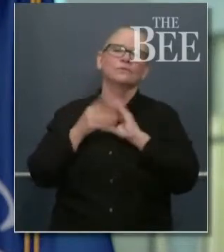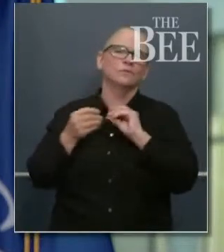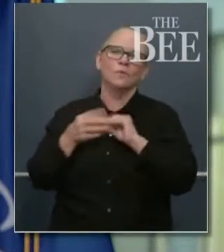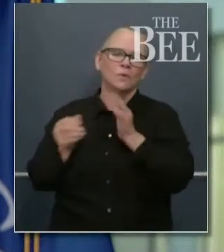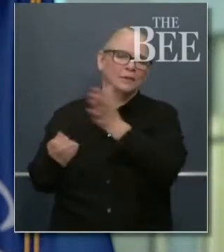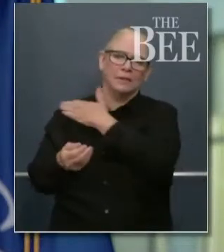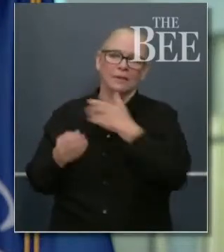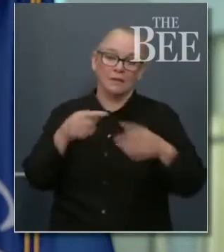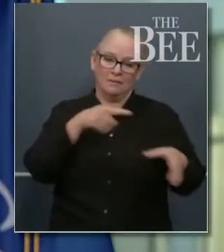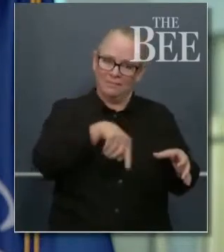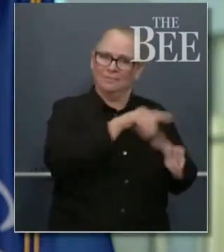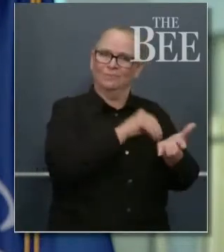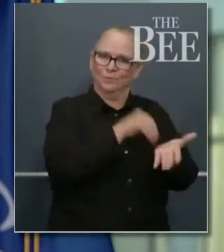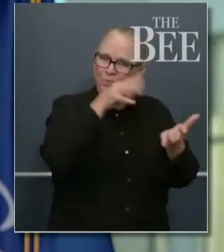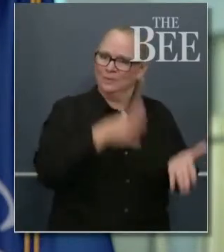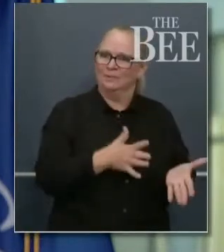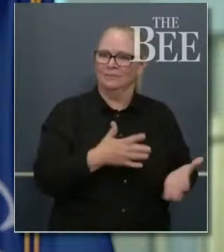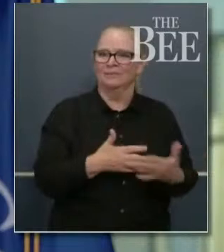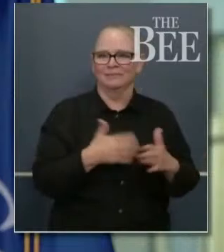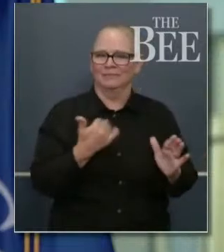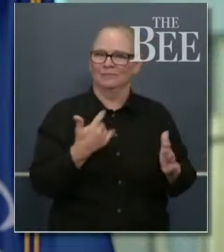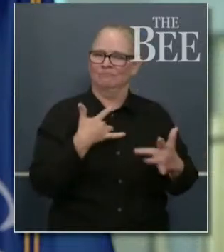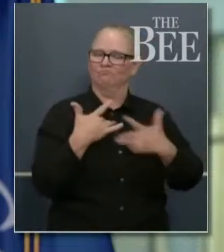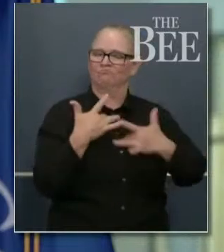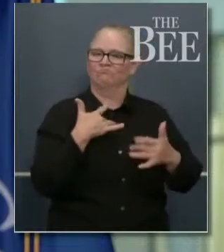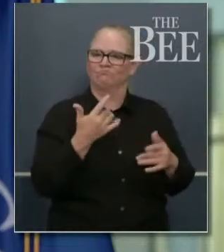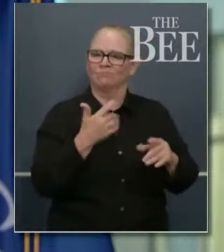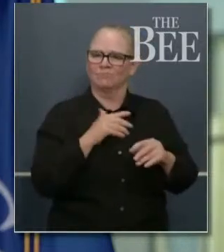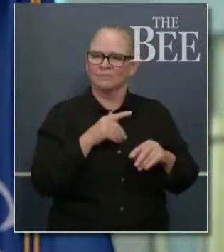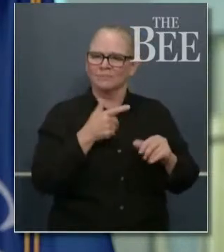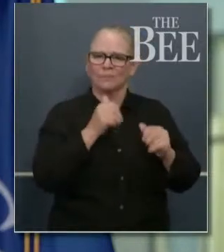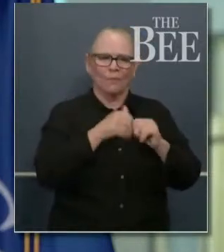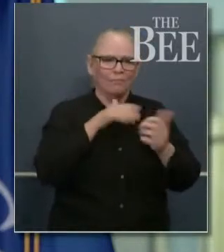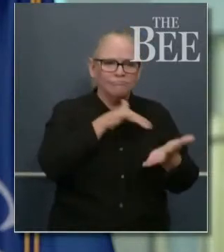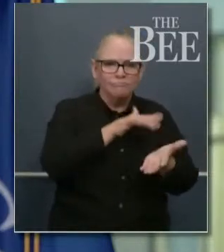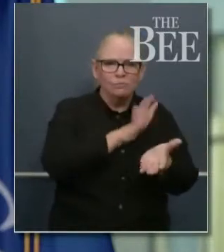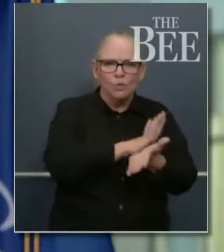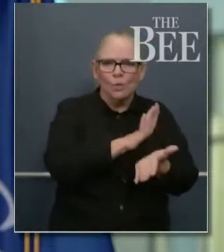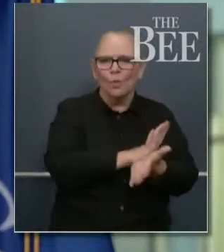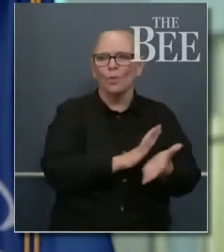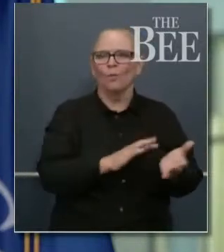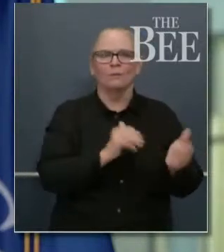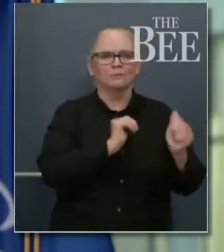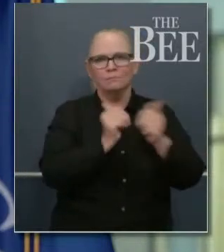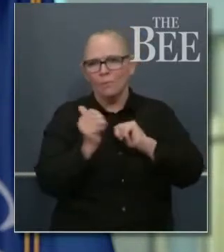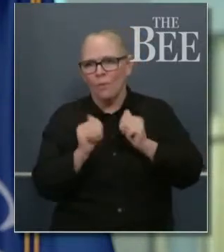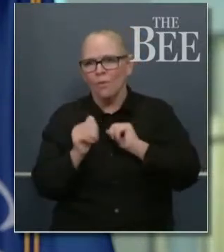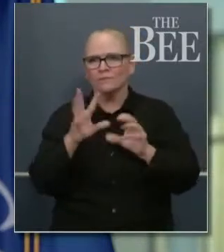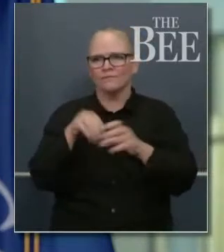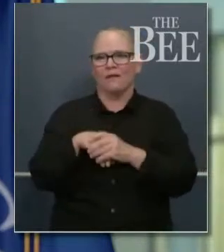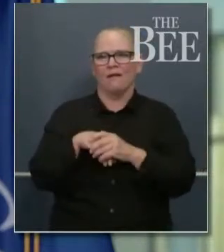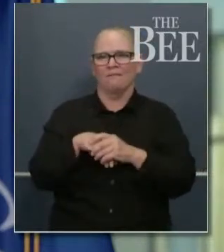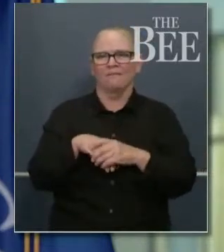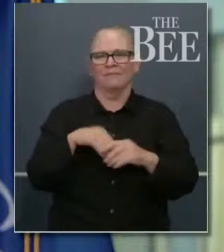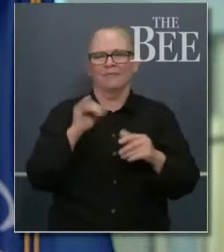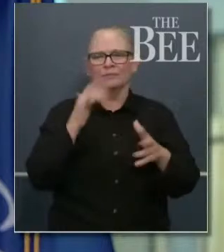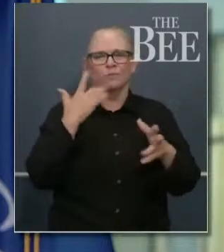one way, shape, or form with an academic paradigm. By definition, that's what student